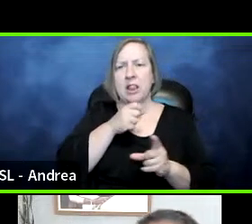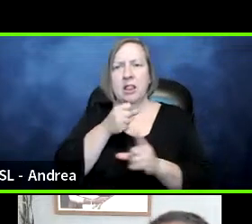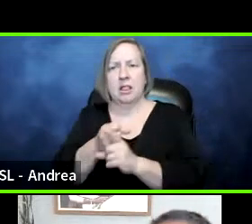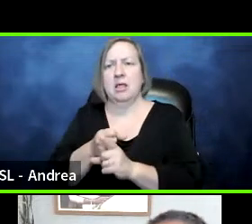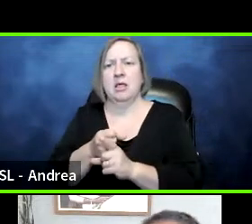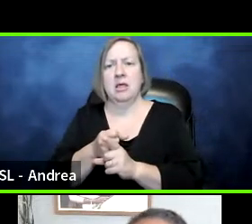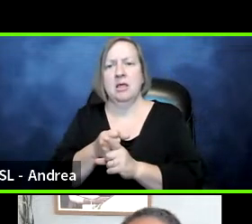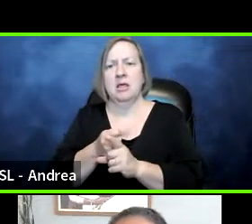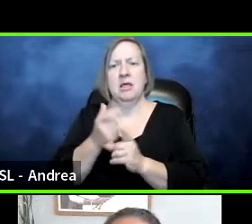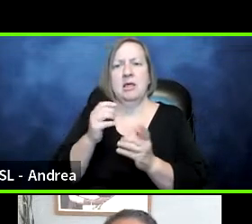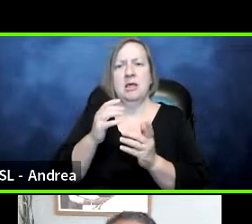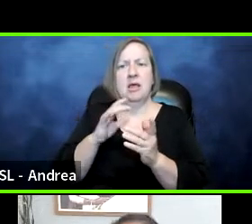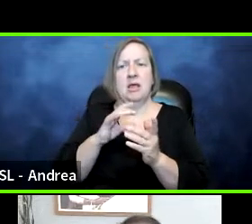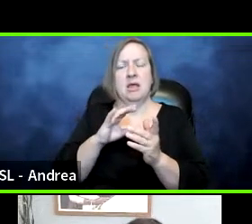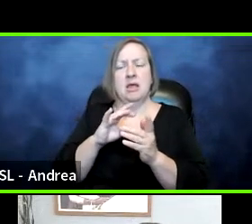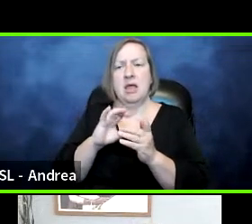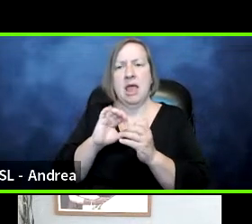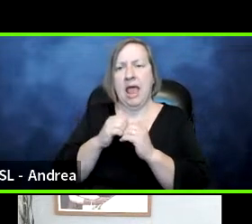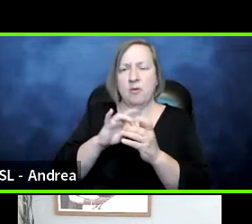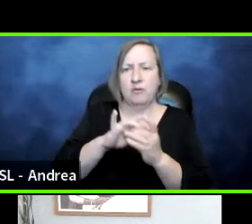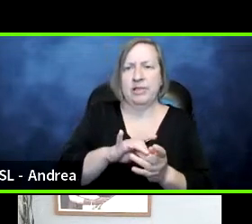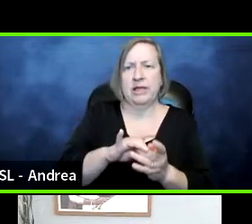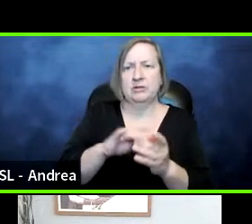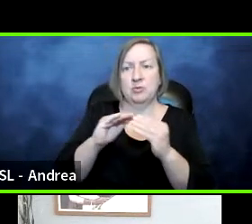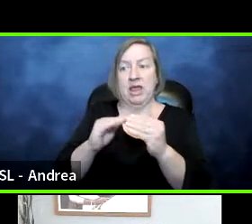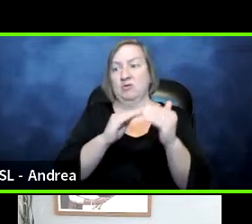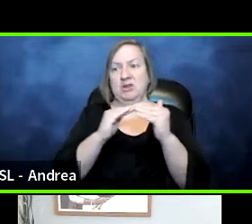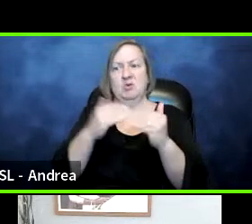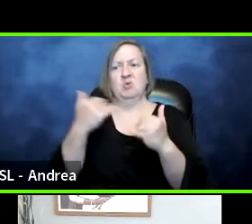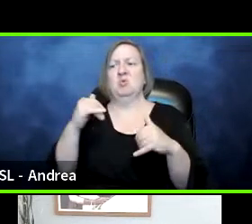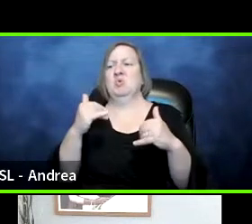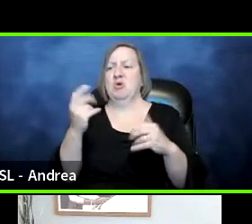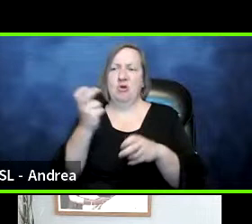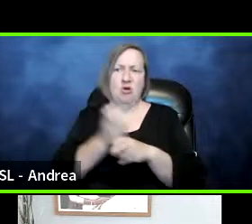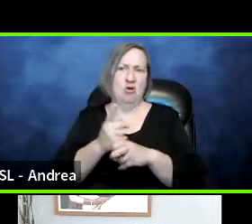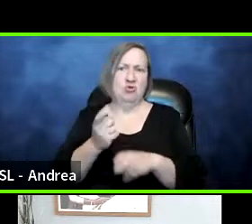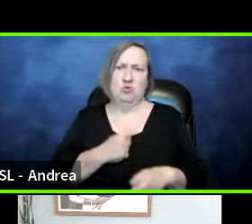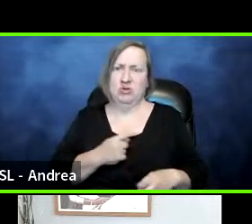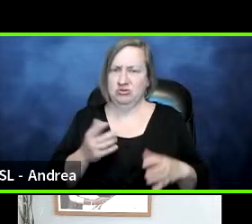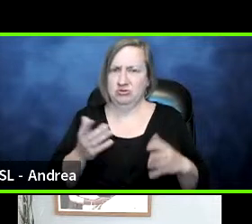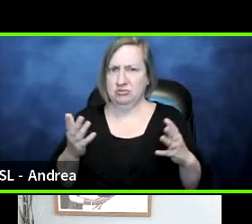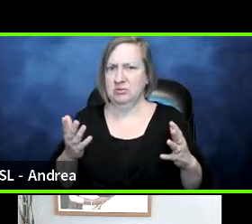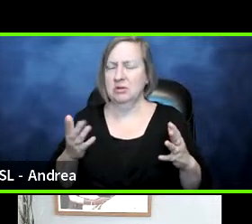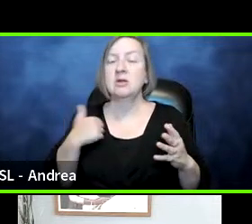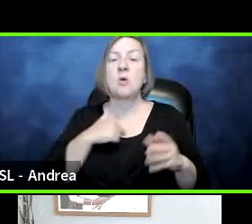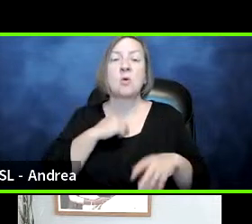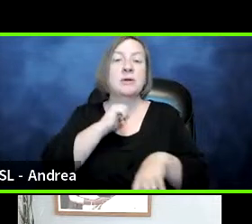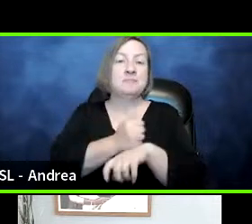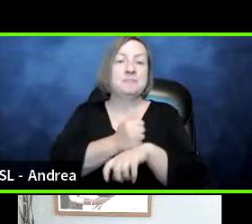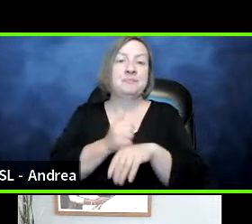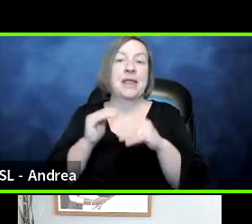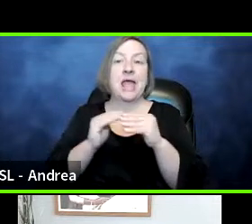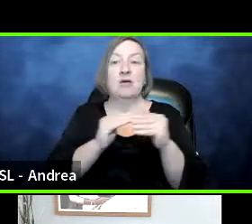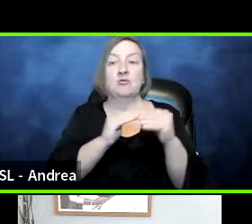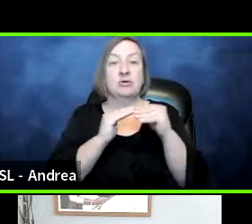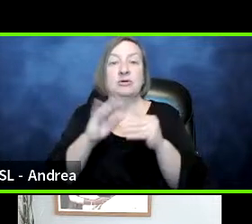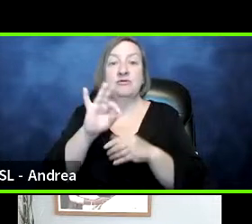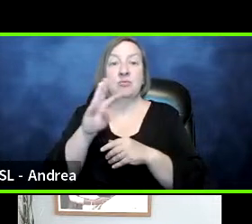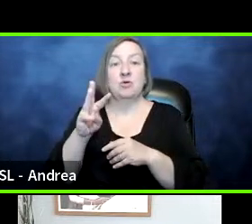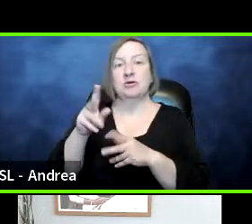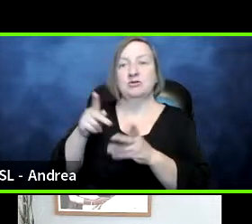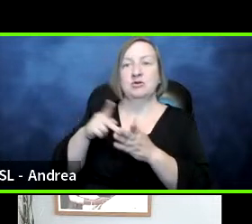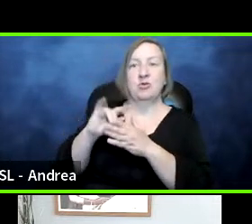equity, how does it relate to equity is a pretty difficult question to ask. And so we created the equity framework so that the program can sort